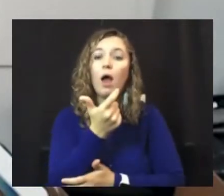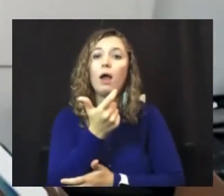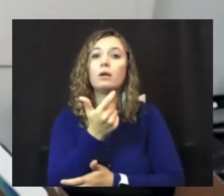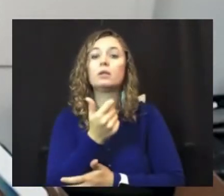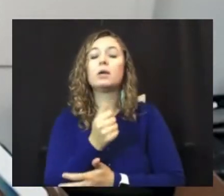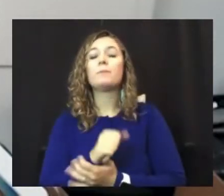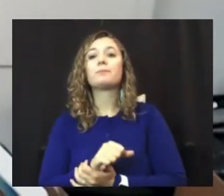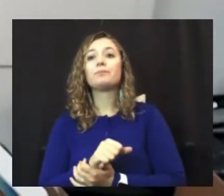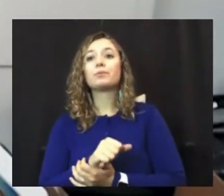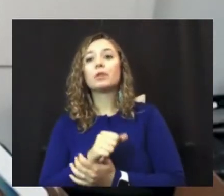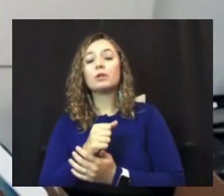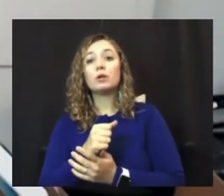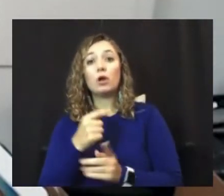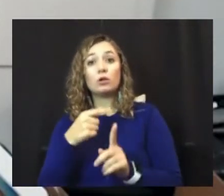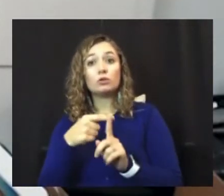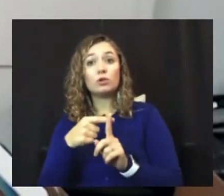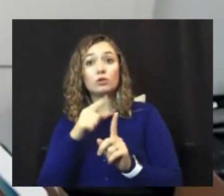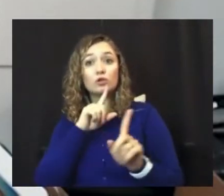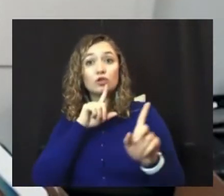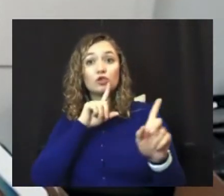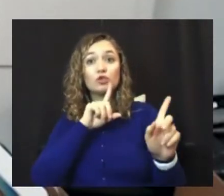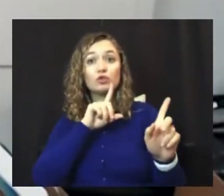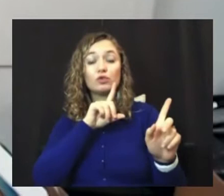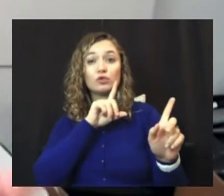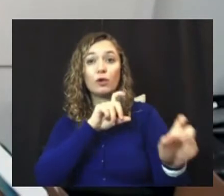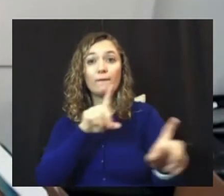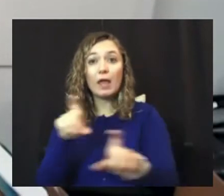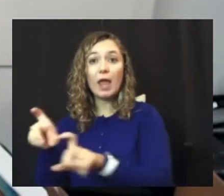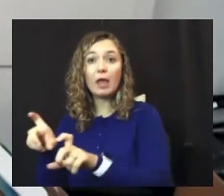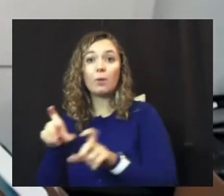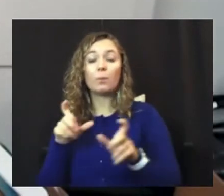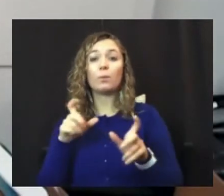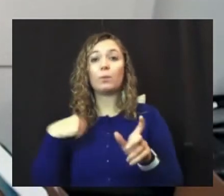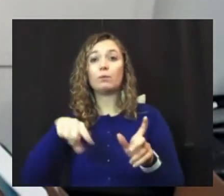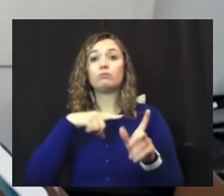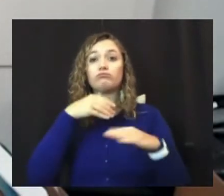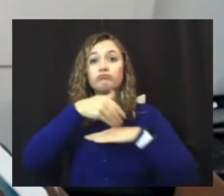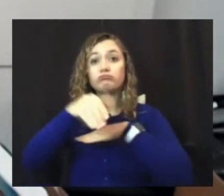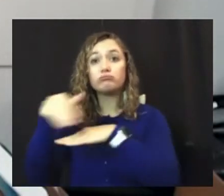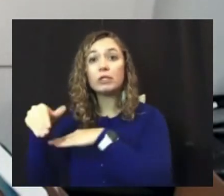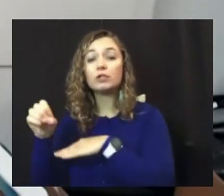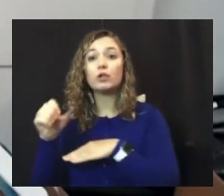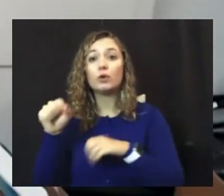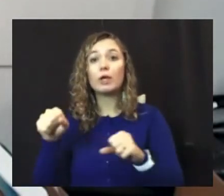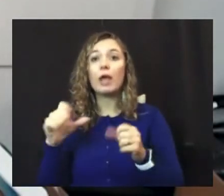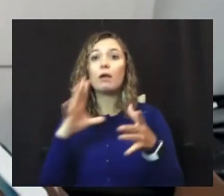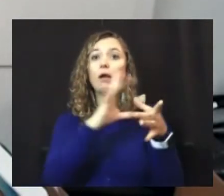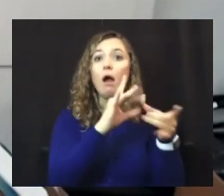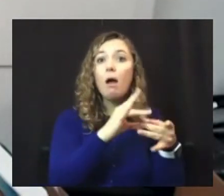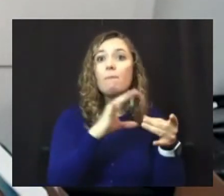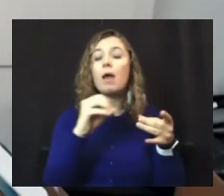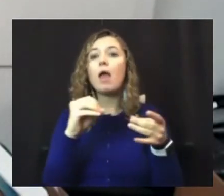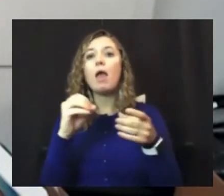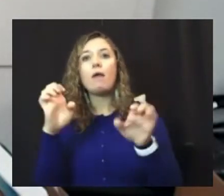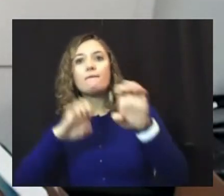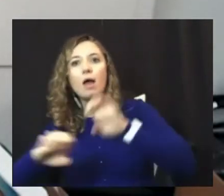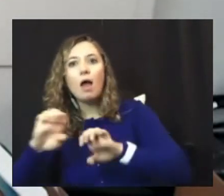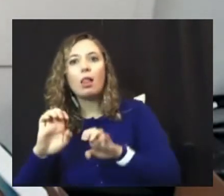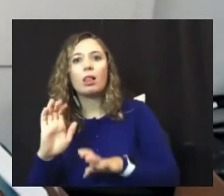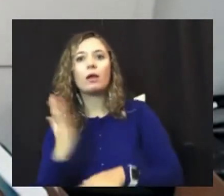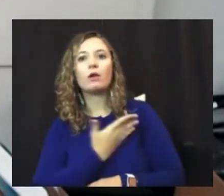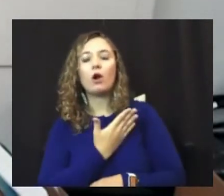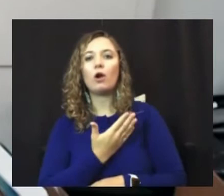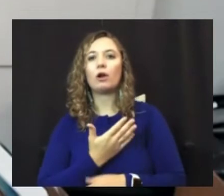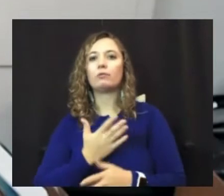survey today for the evaluations of the overall conference and for you to have an opportunity to comment on your favorite speakers and what things may have helped you,